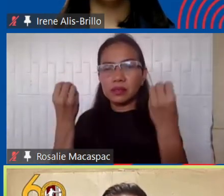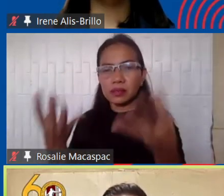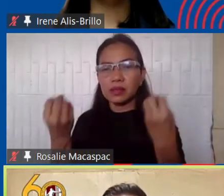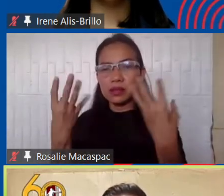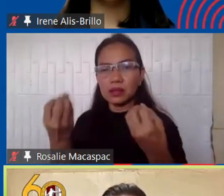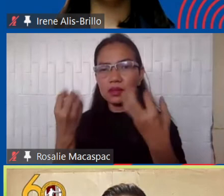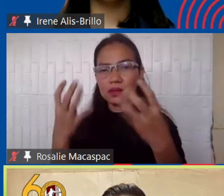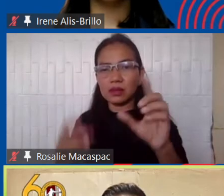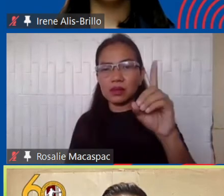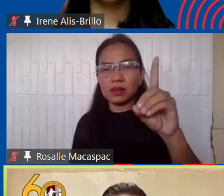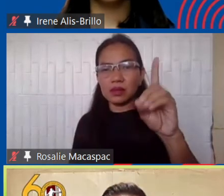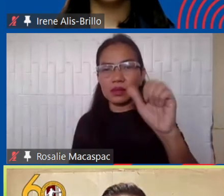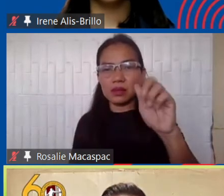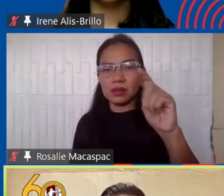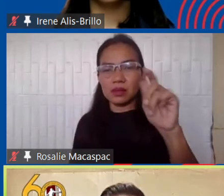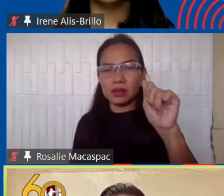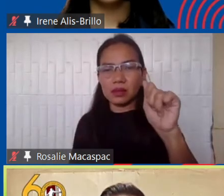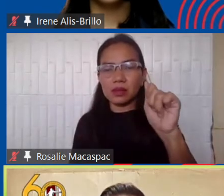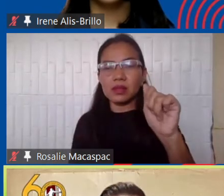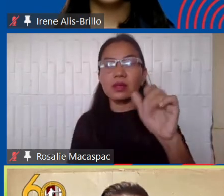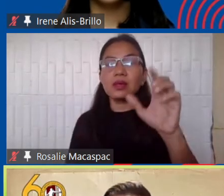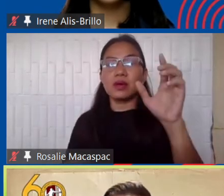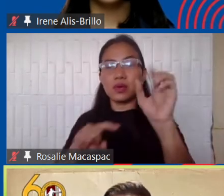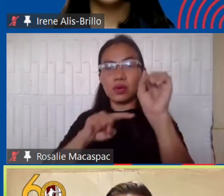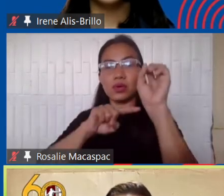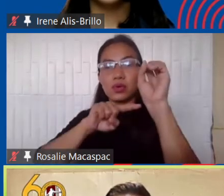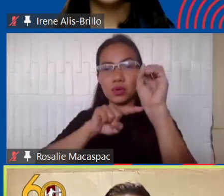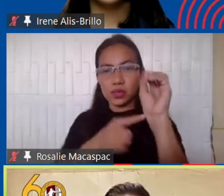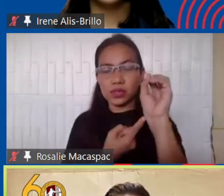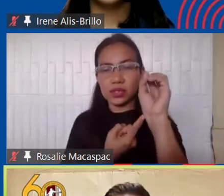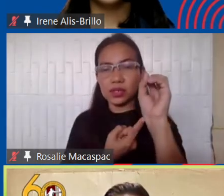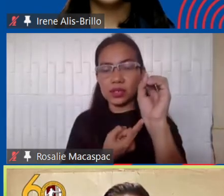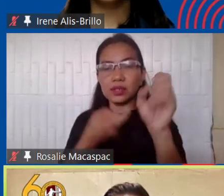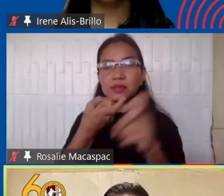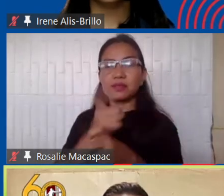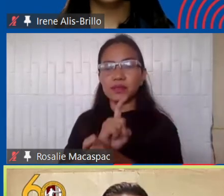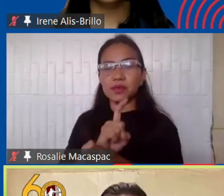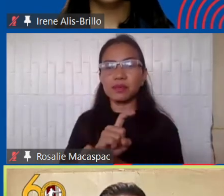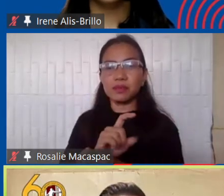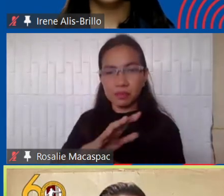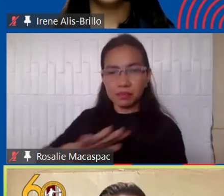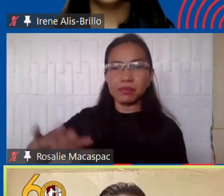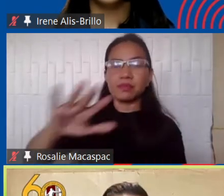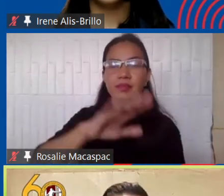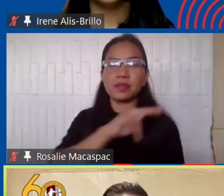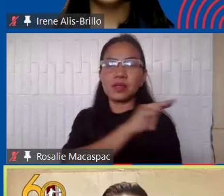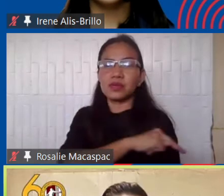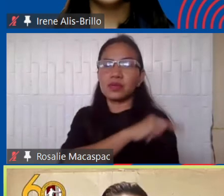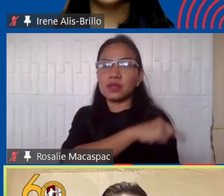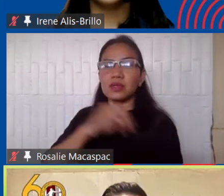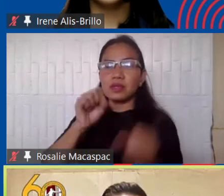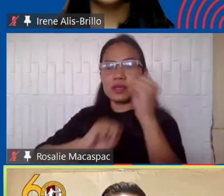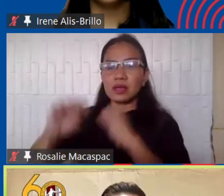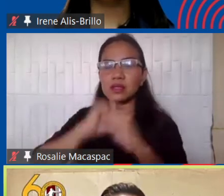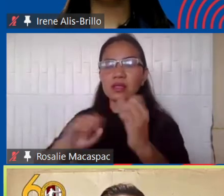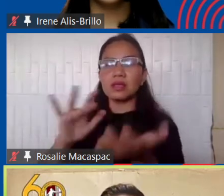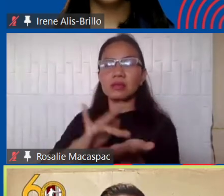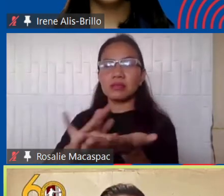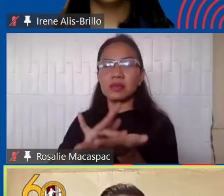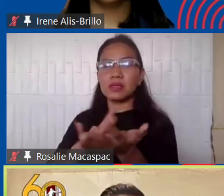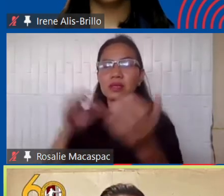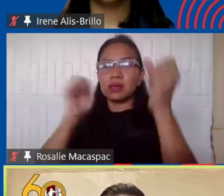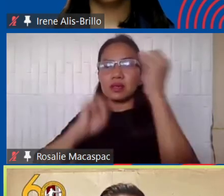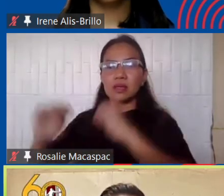the origins of RDM really came from them, sa natural sciences and some medical sciences. So